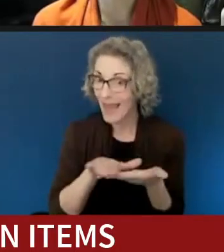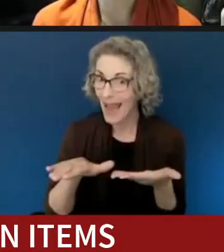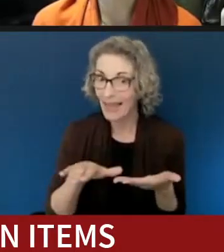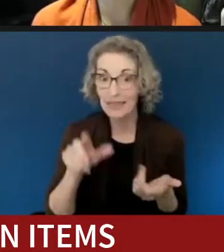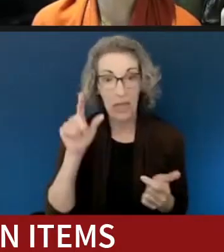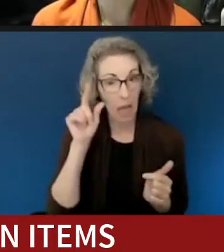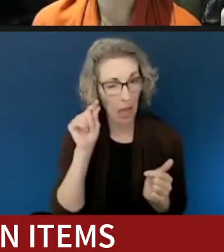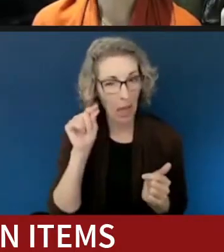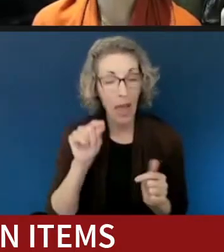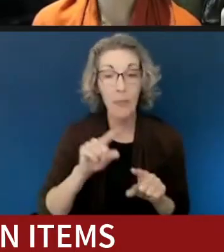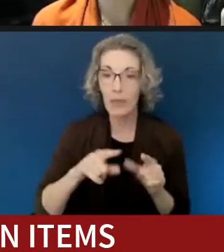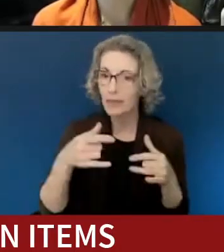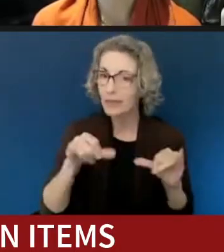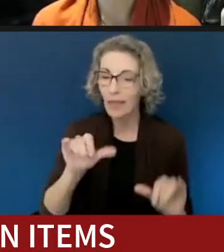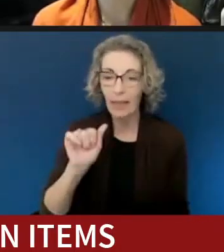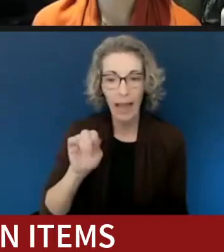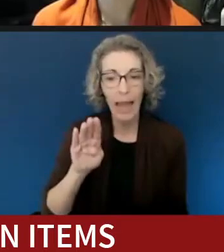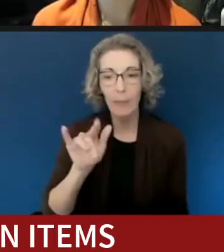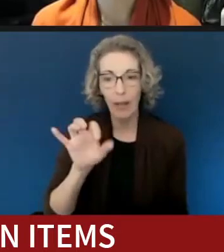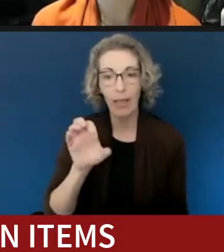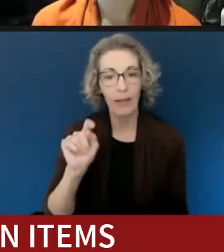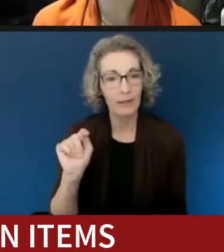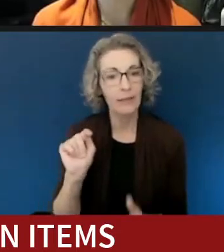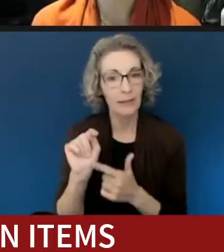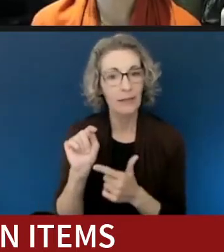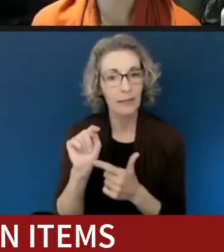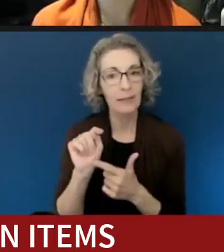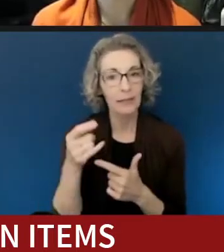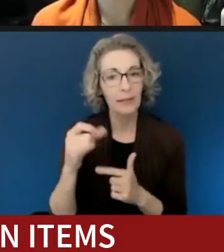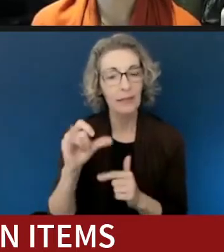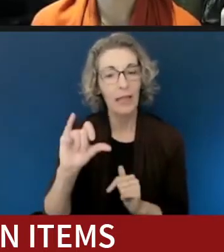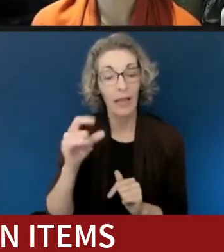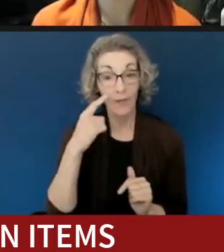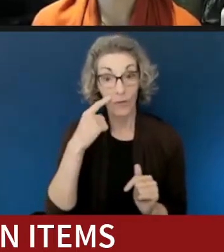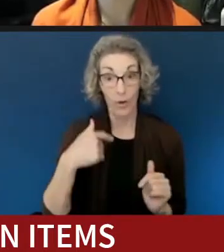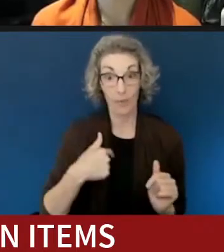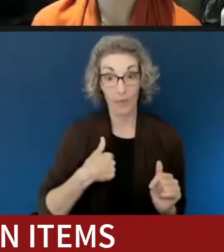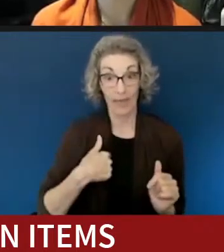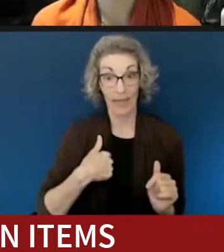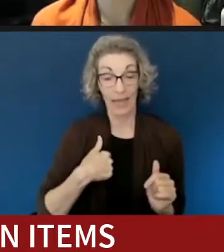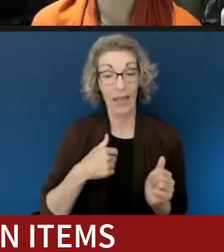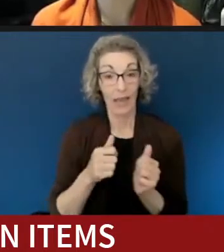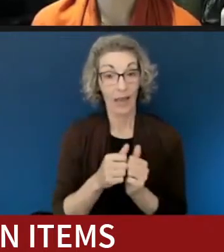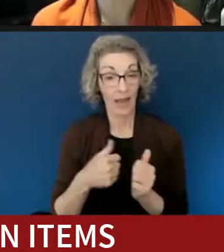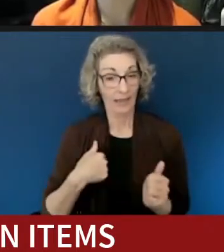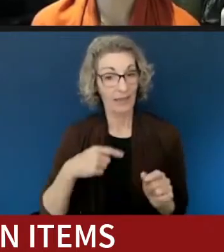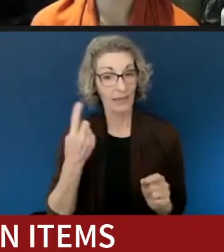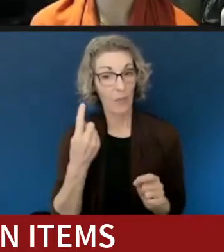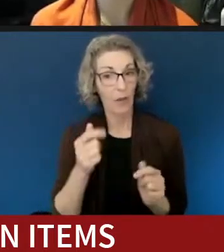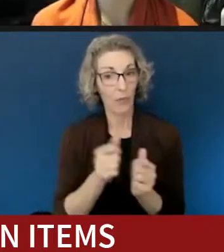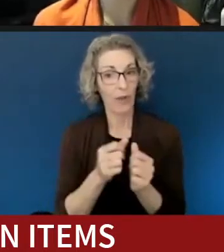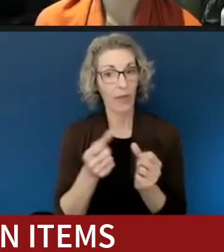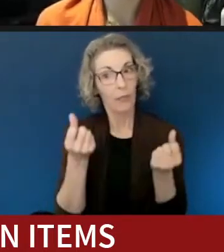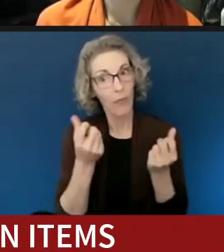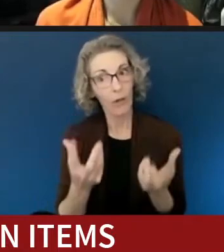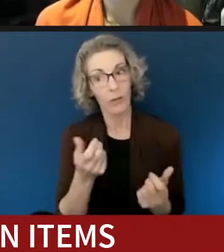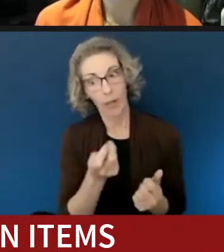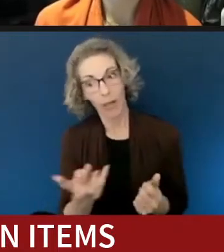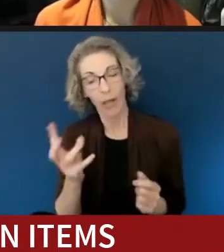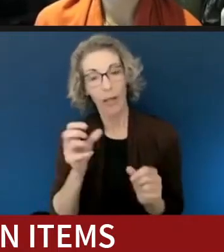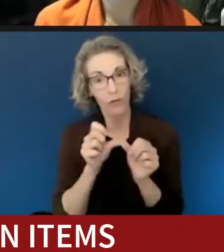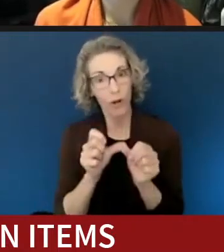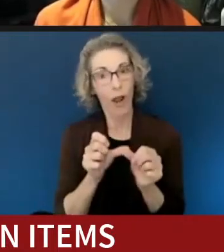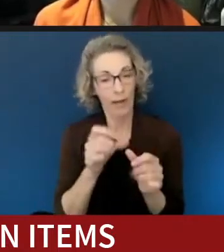ableist. And I think that something for me, as someone who lives with multiple chronic illnesses, is like hard